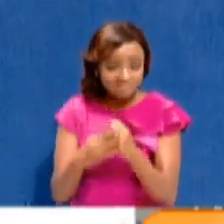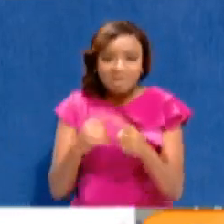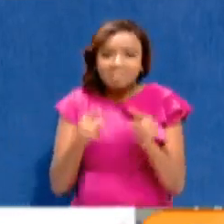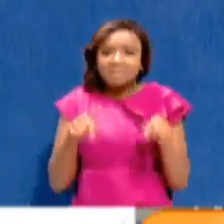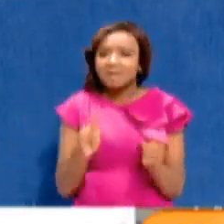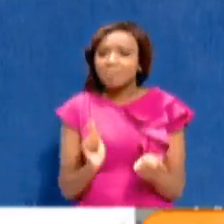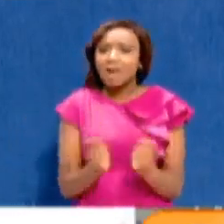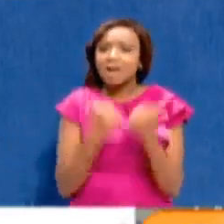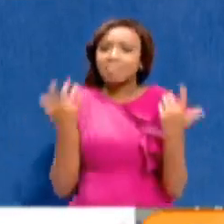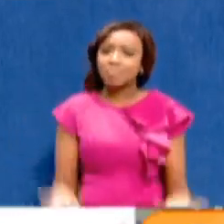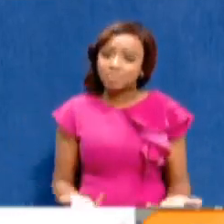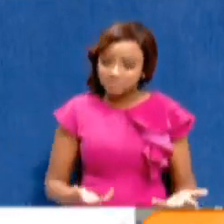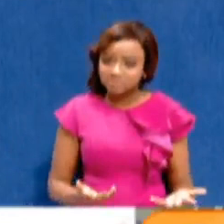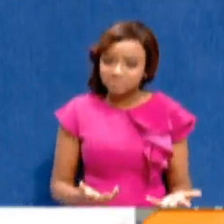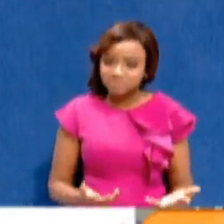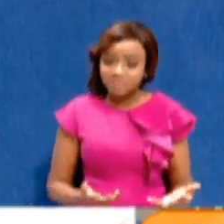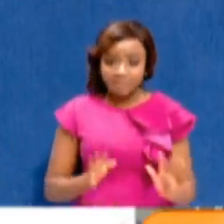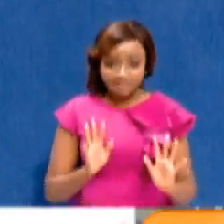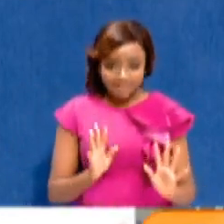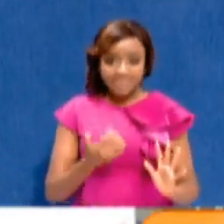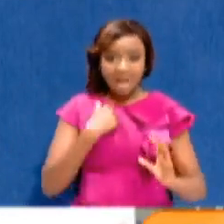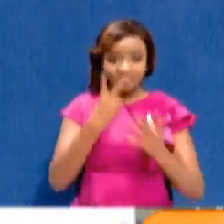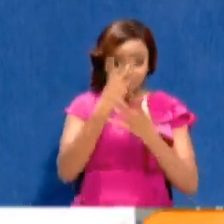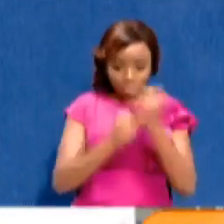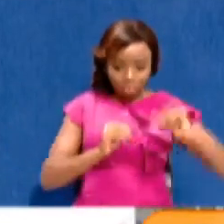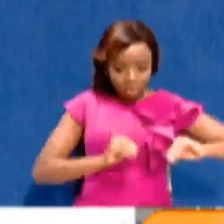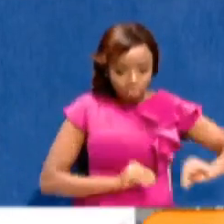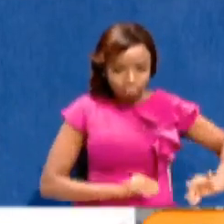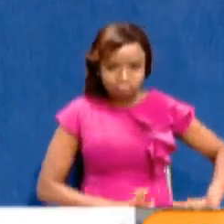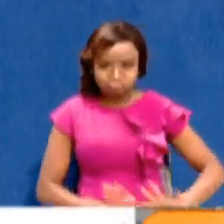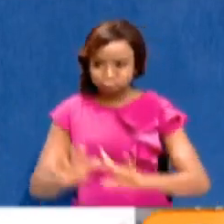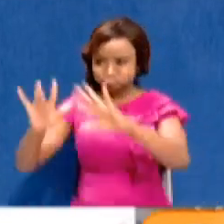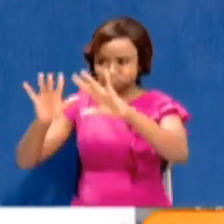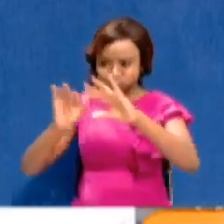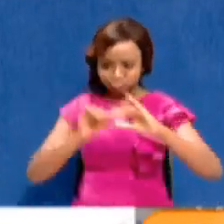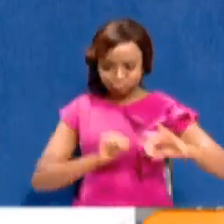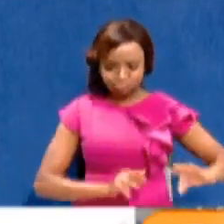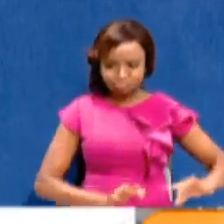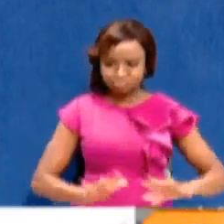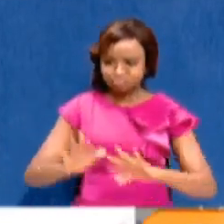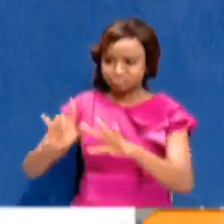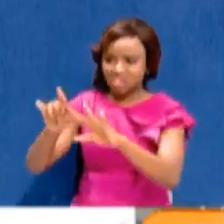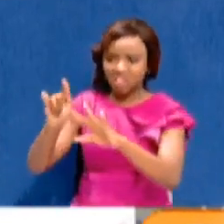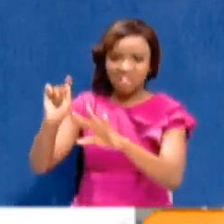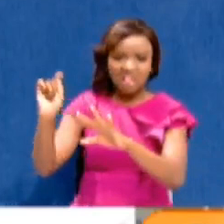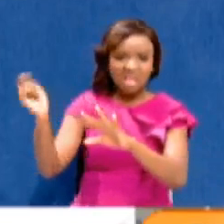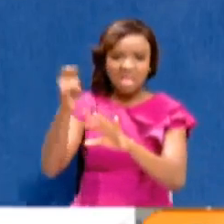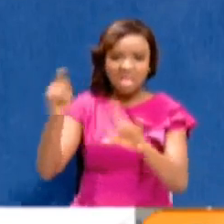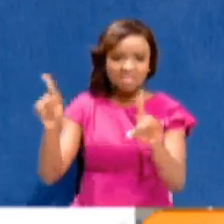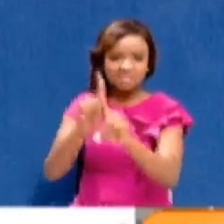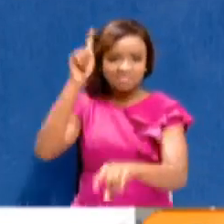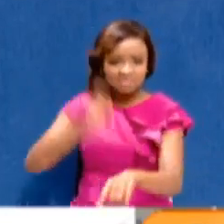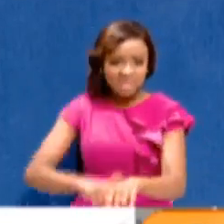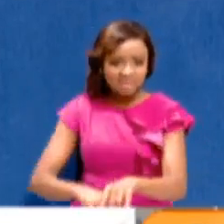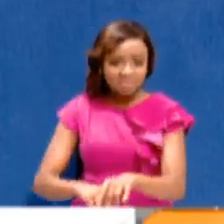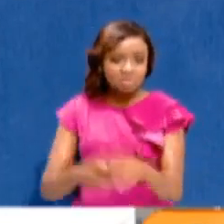what is happening now? Well, we have both of these pressures bringing the air into the country at the same